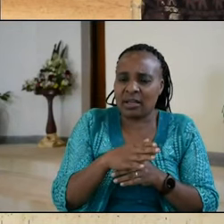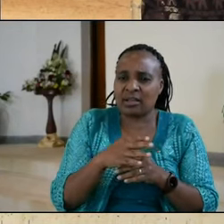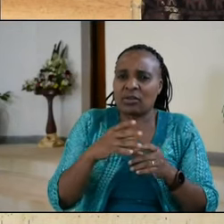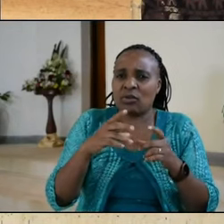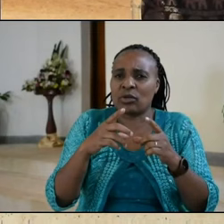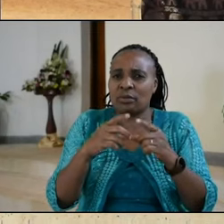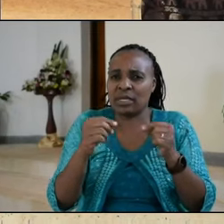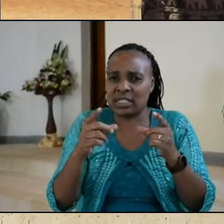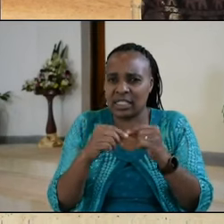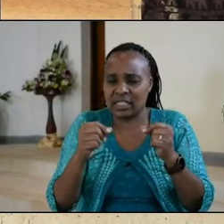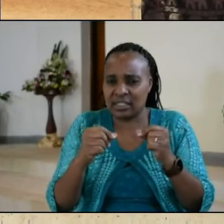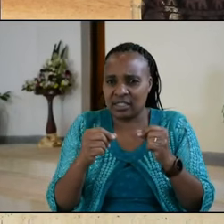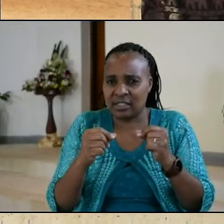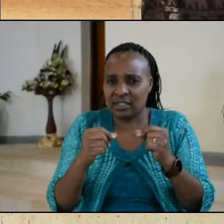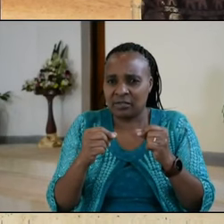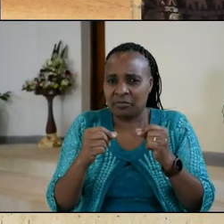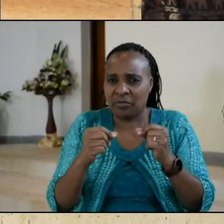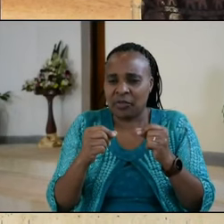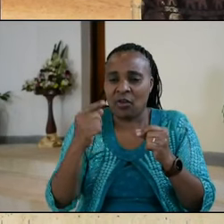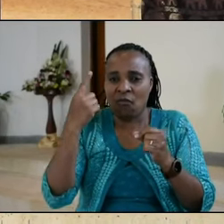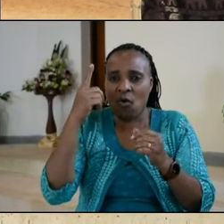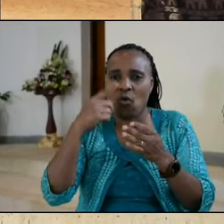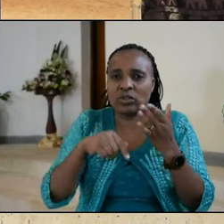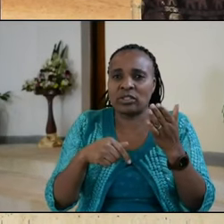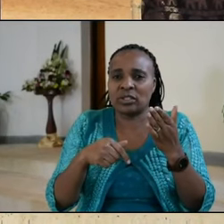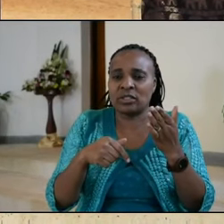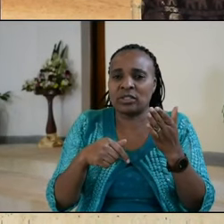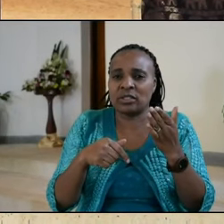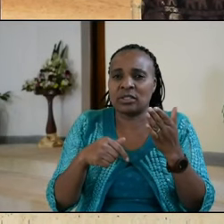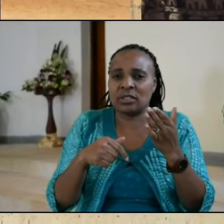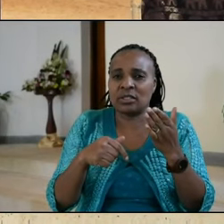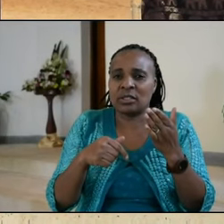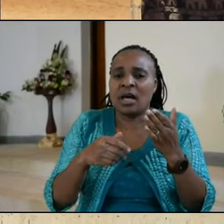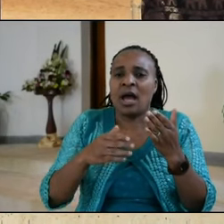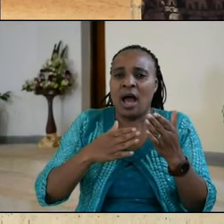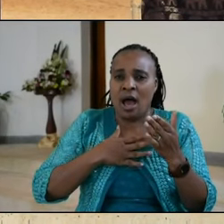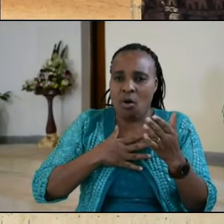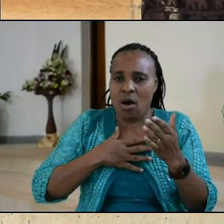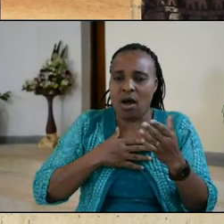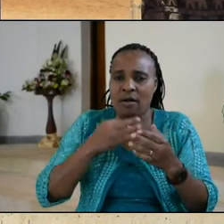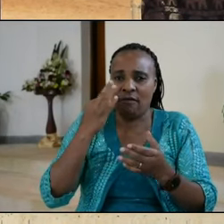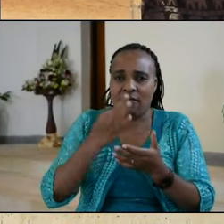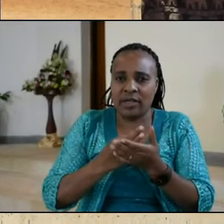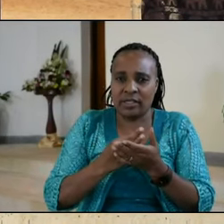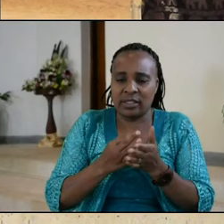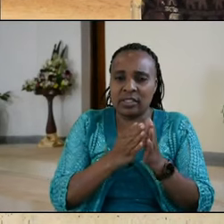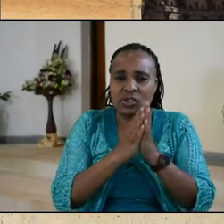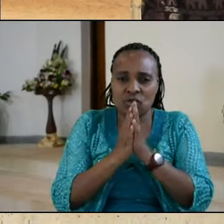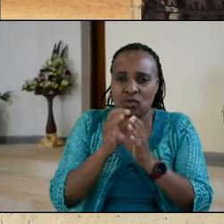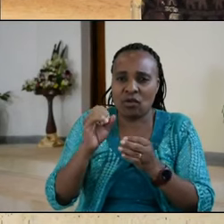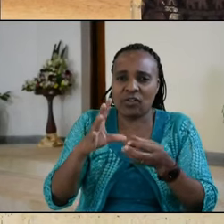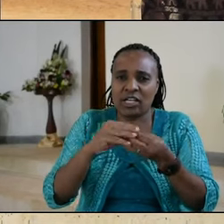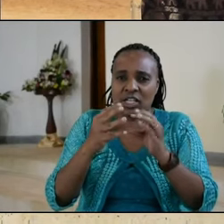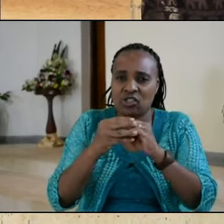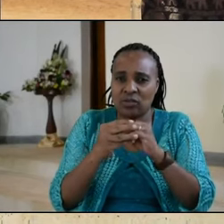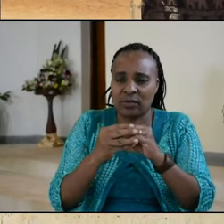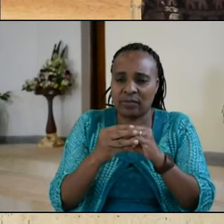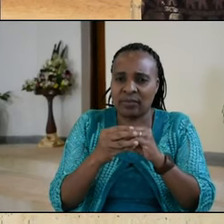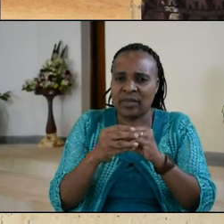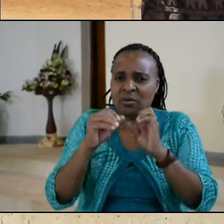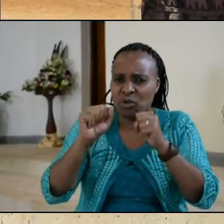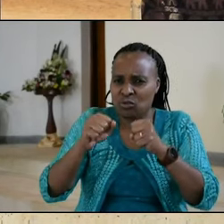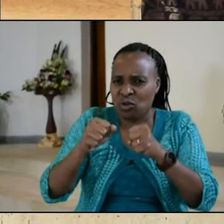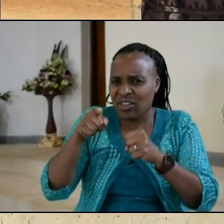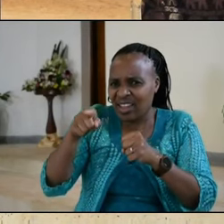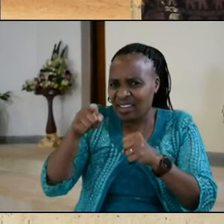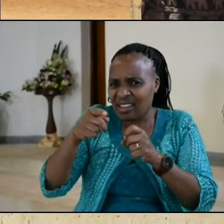as a foundation for our faith, the story of creation. Are there key